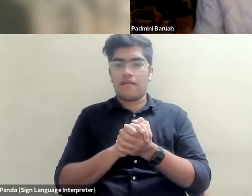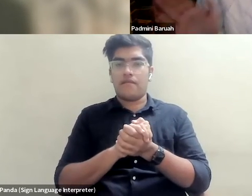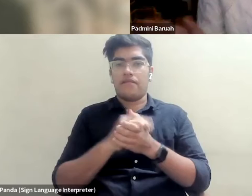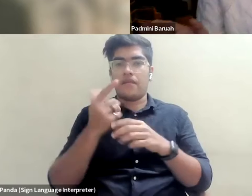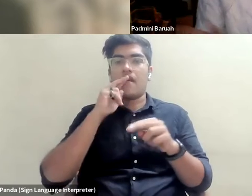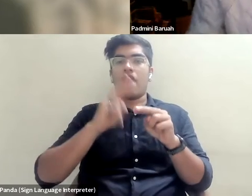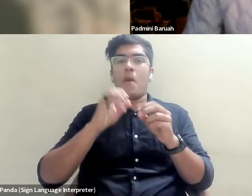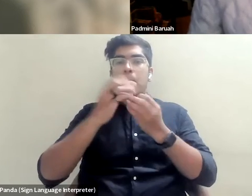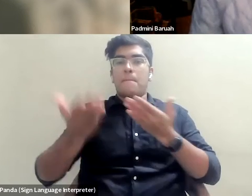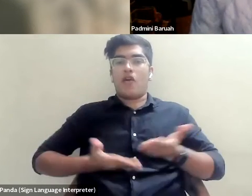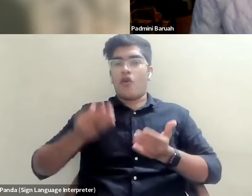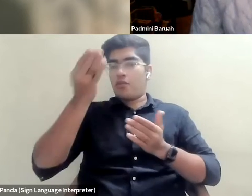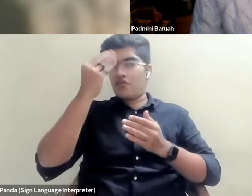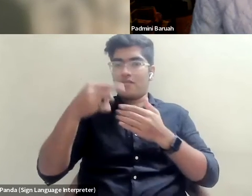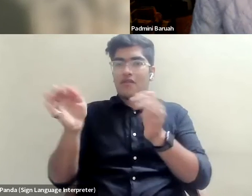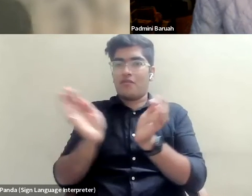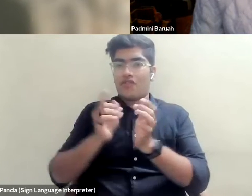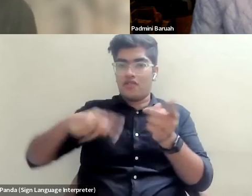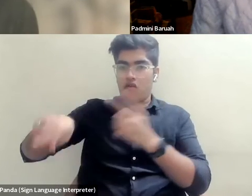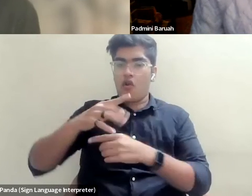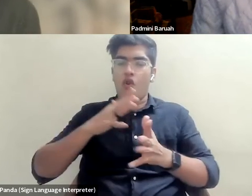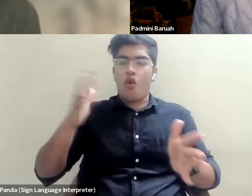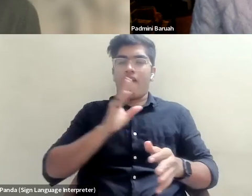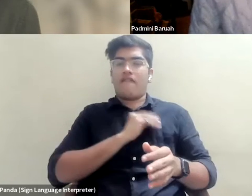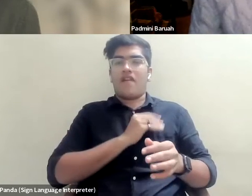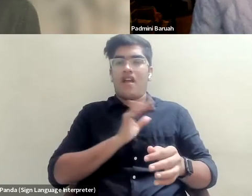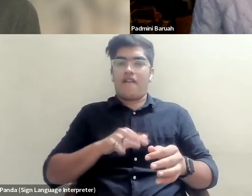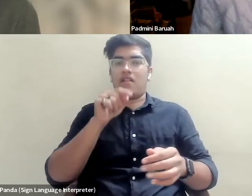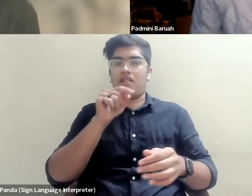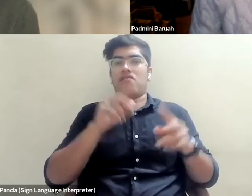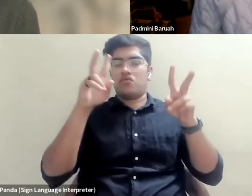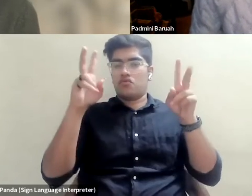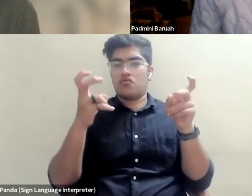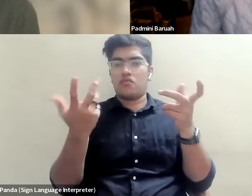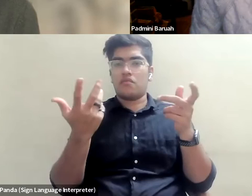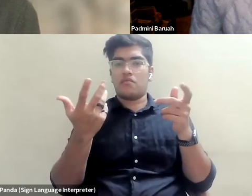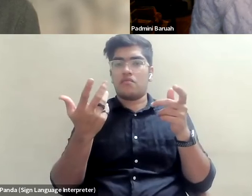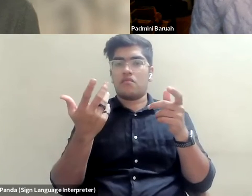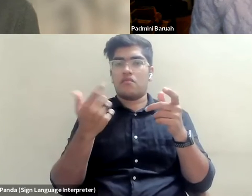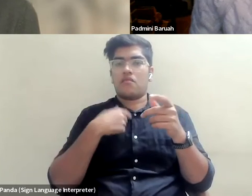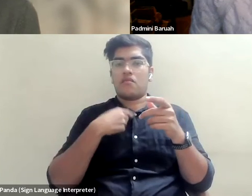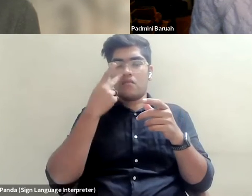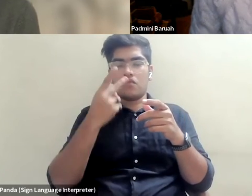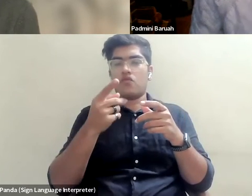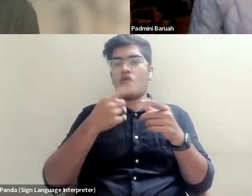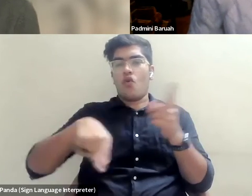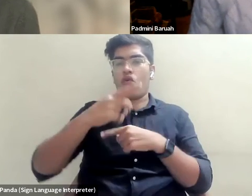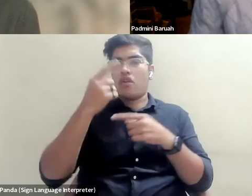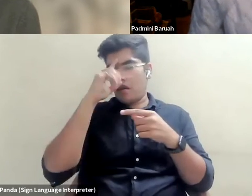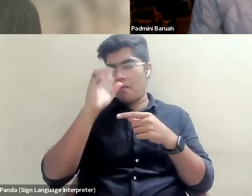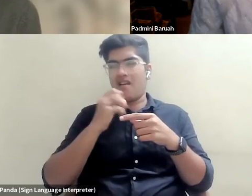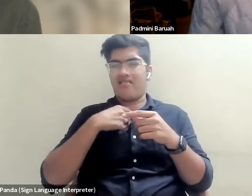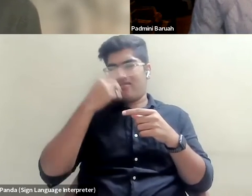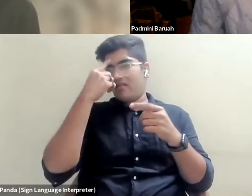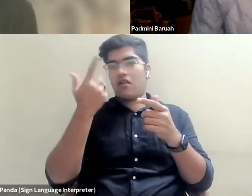this kind of fear looming large. And as you can, as many of you remember, I'm sure, there